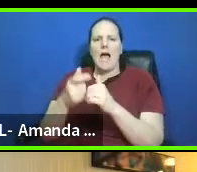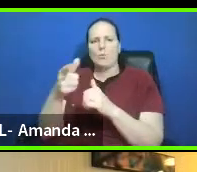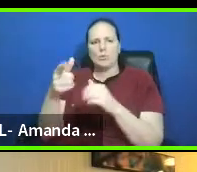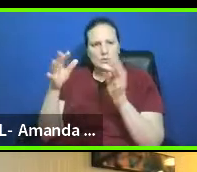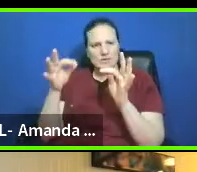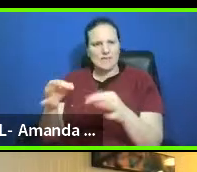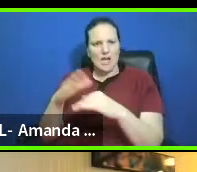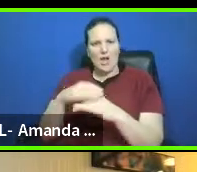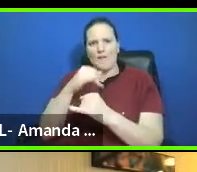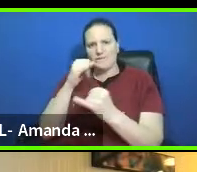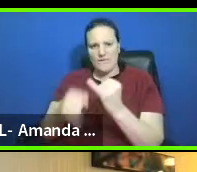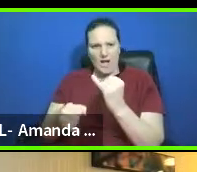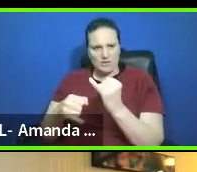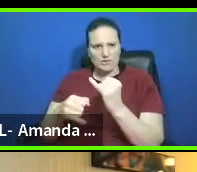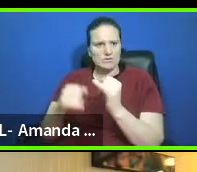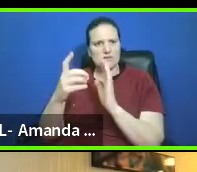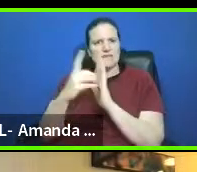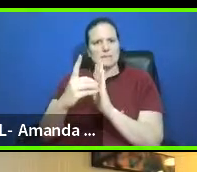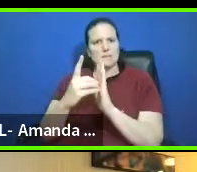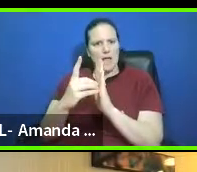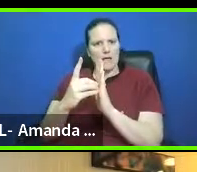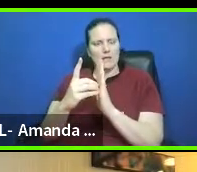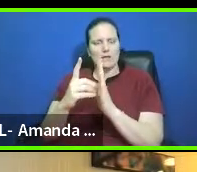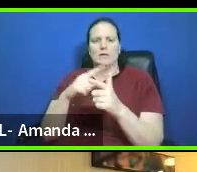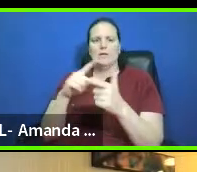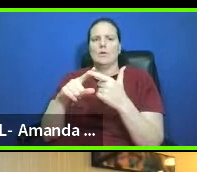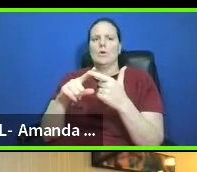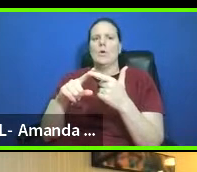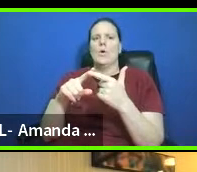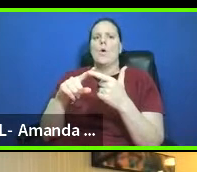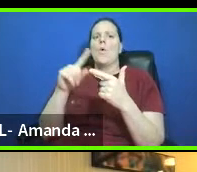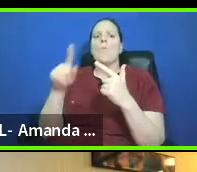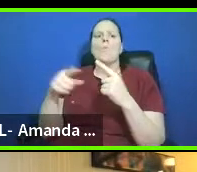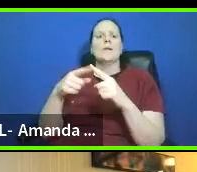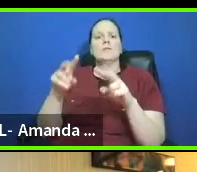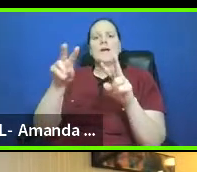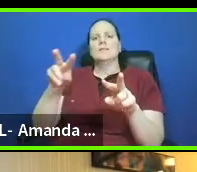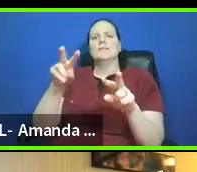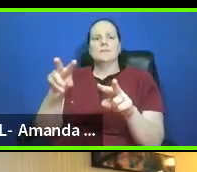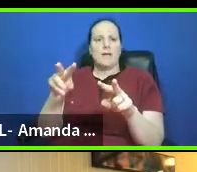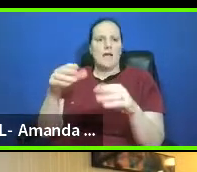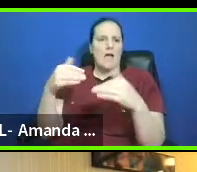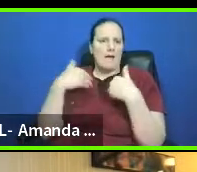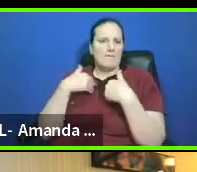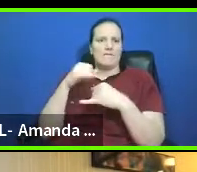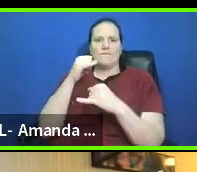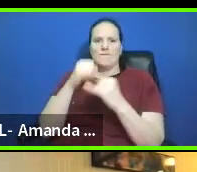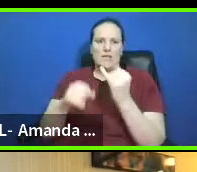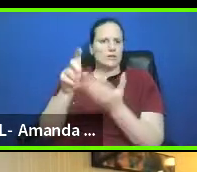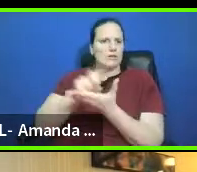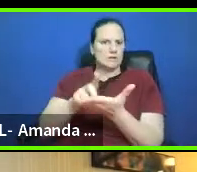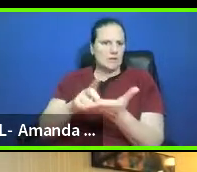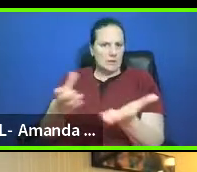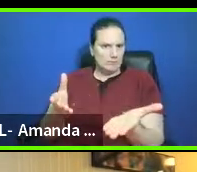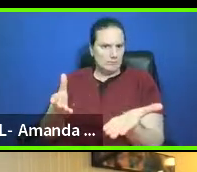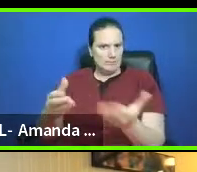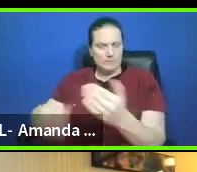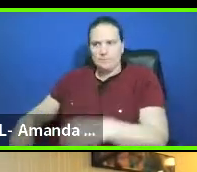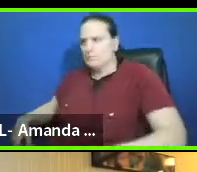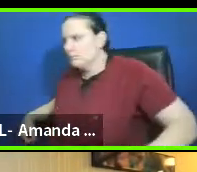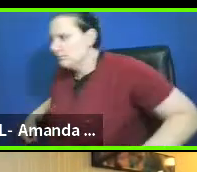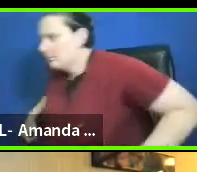decide on a final design? And when do you anticipate having a final design?